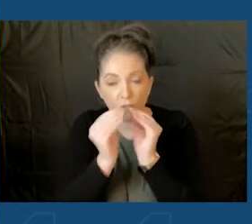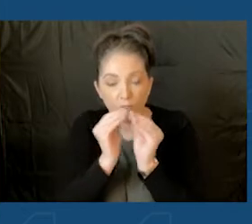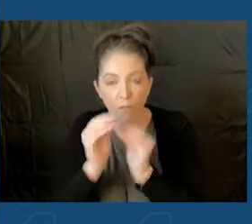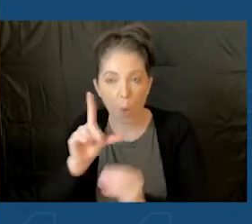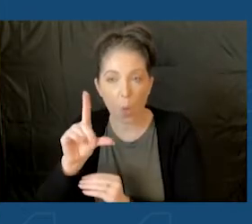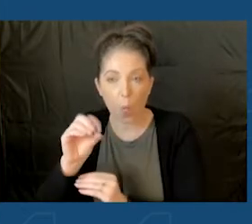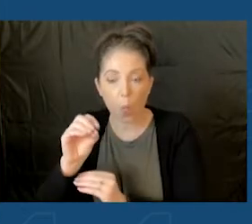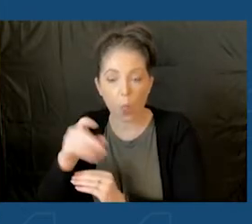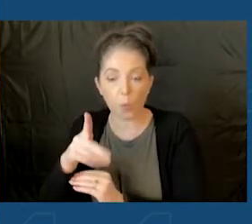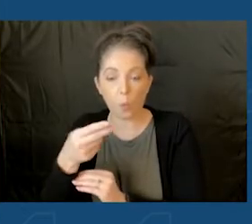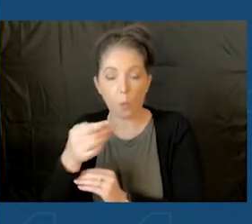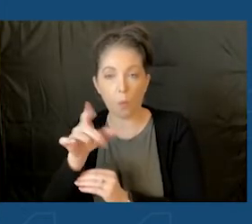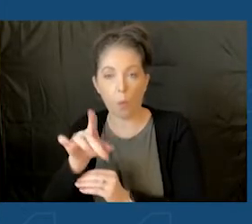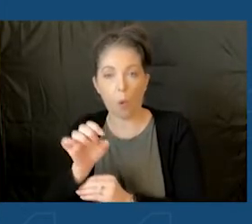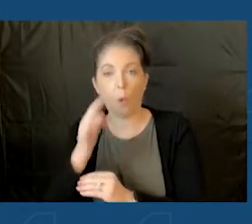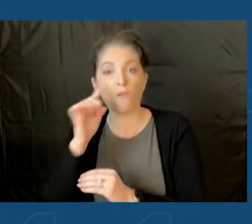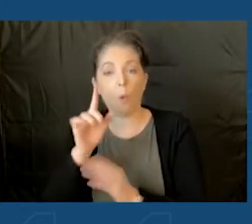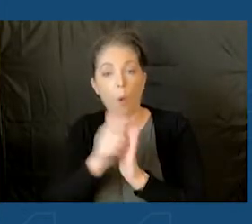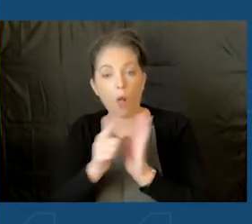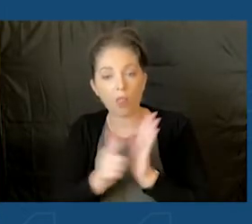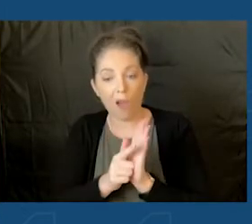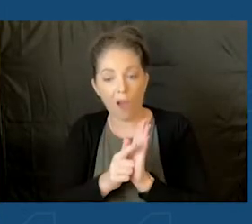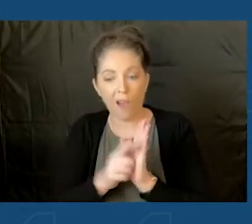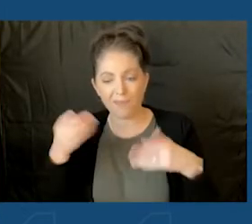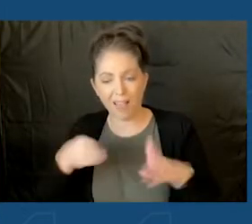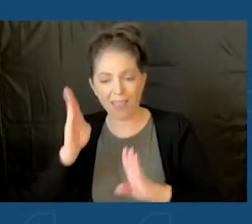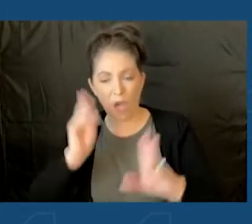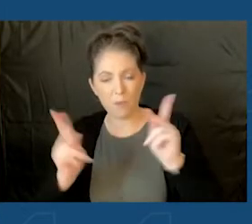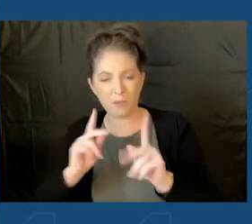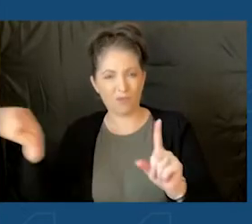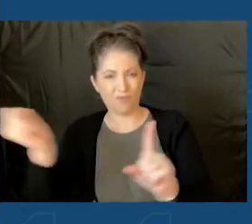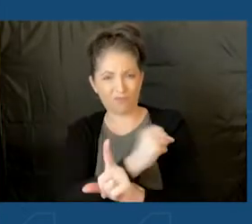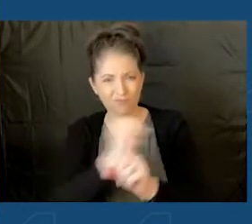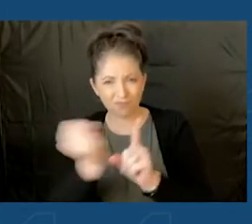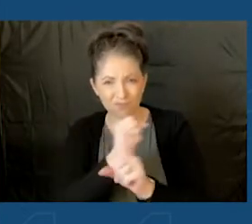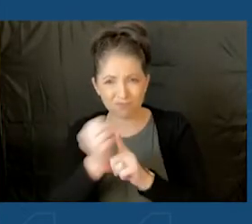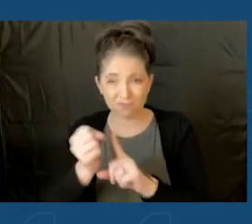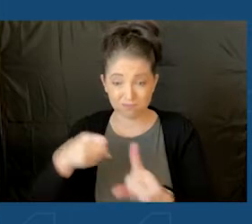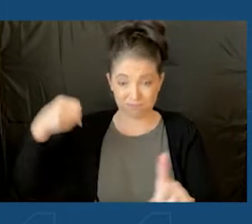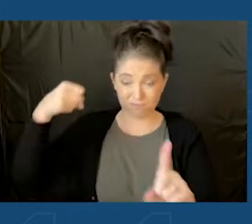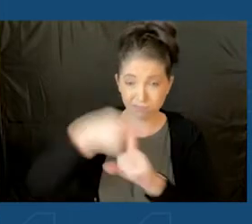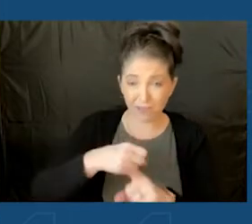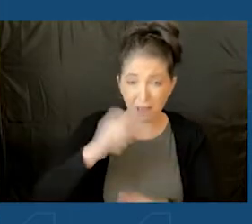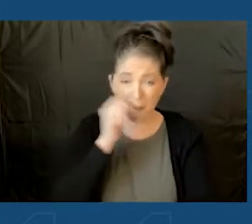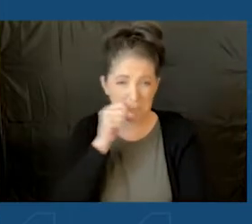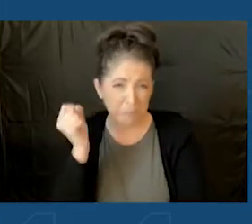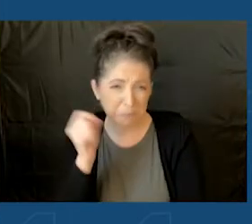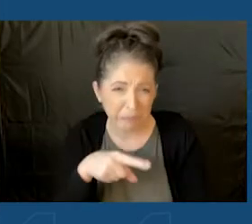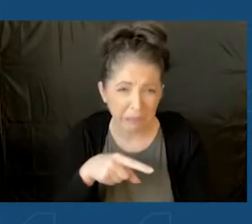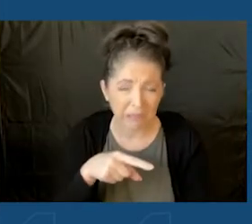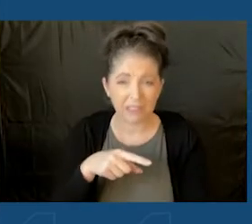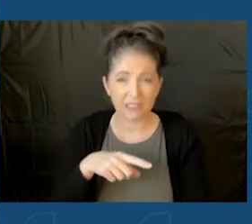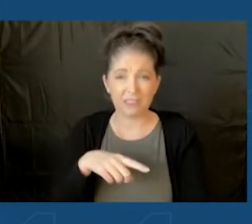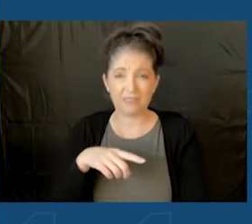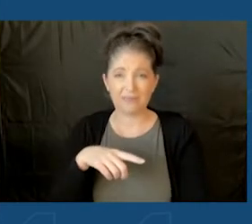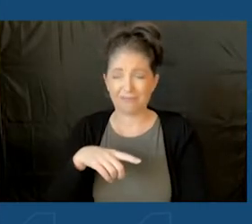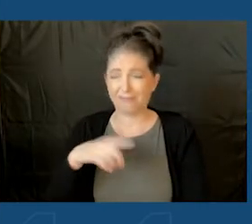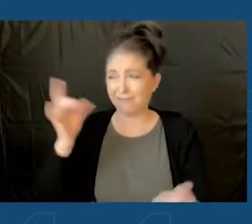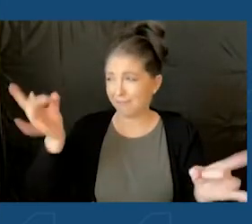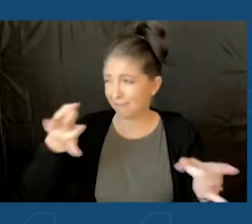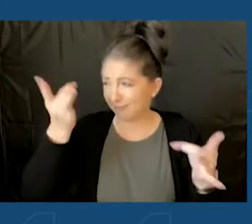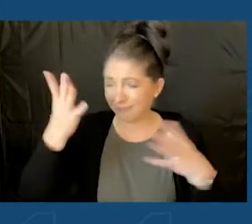people to viciously attack our members, punch them, spit on them, acts of violence,